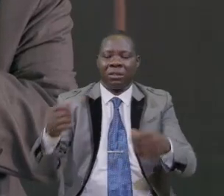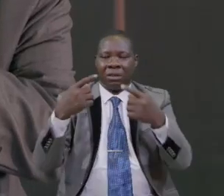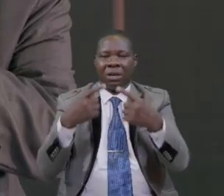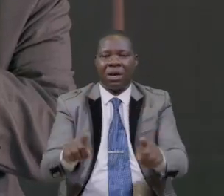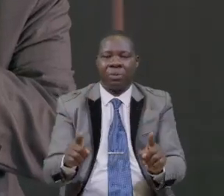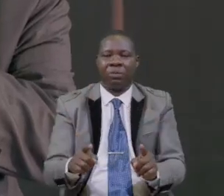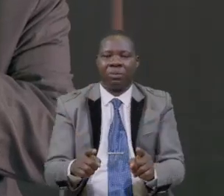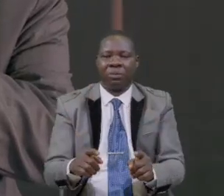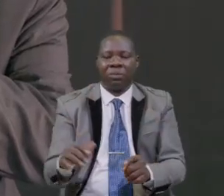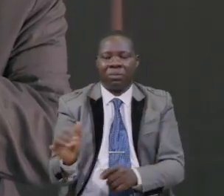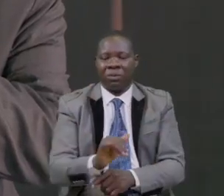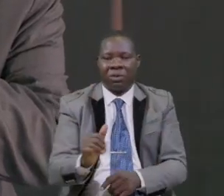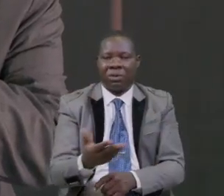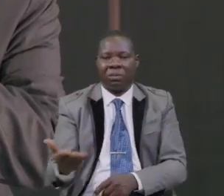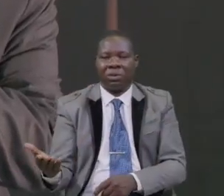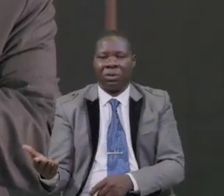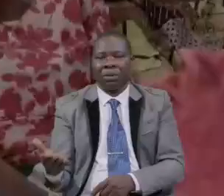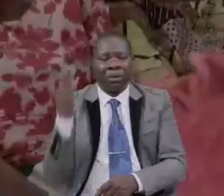thing will happen to you.